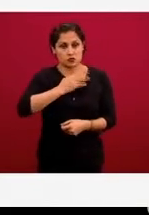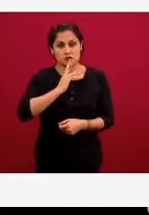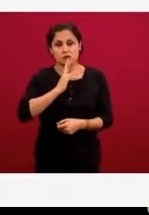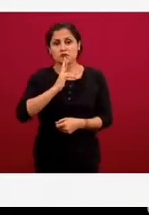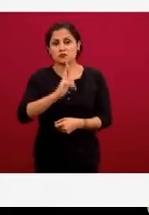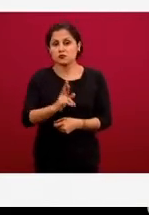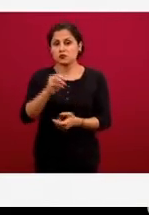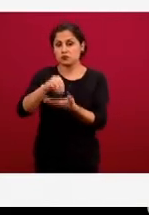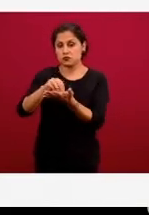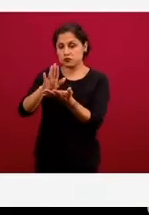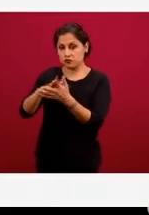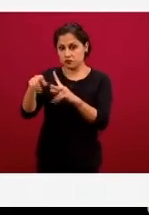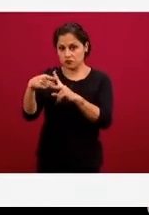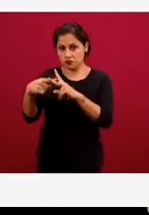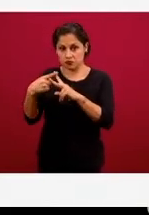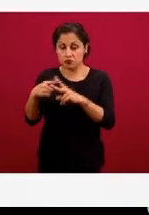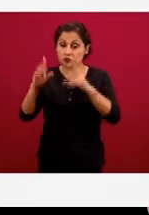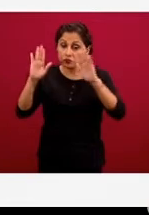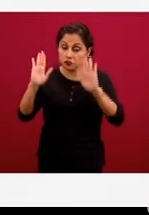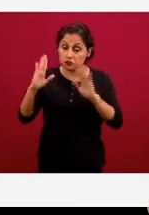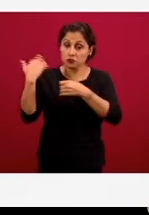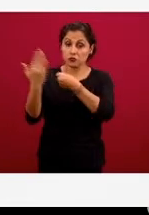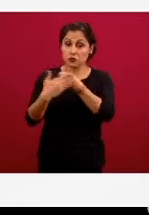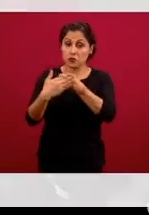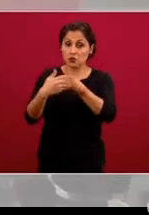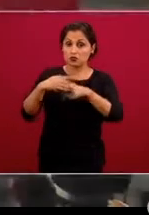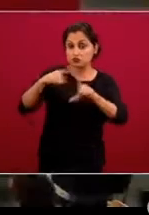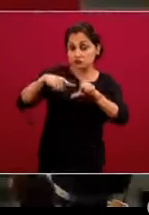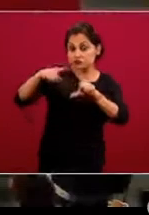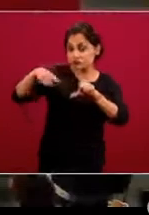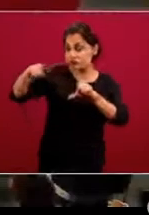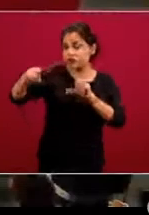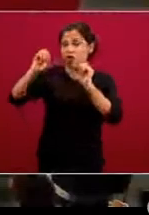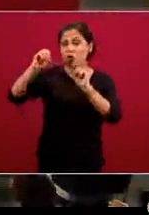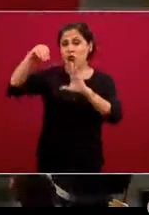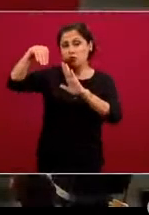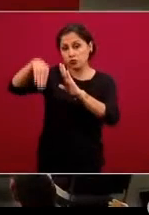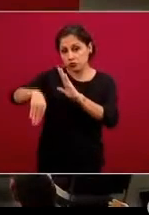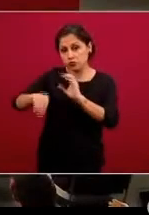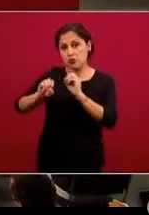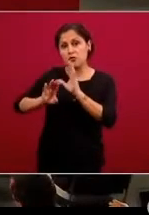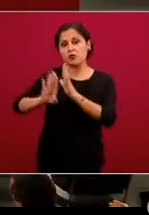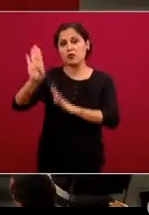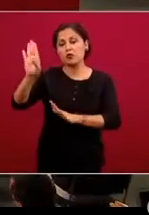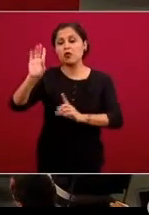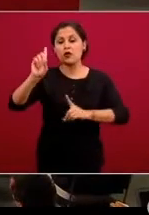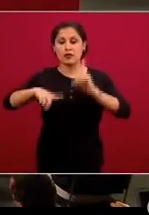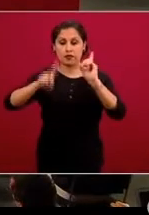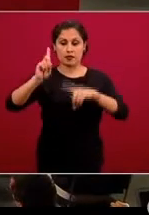trend, or it could continue to increase as we had thought.